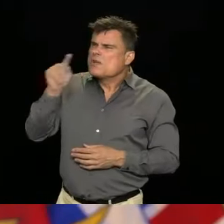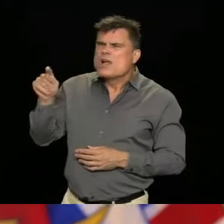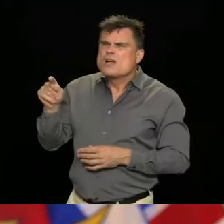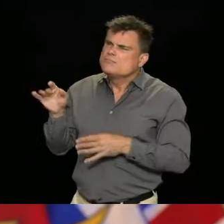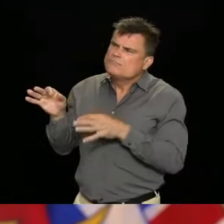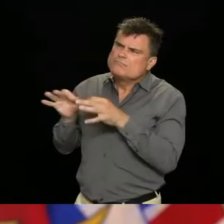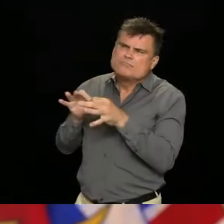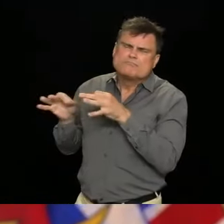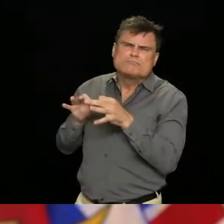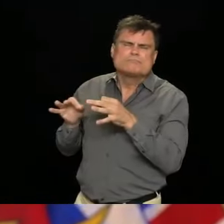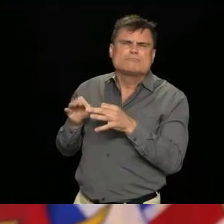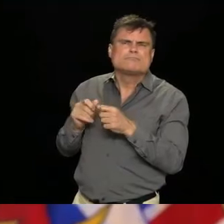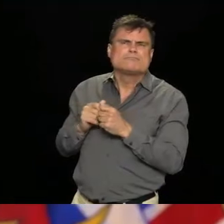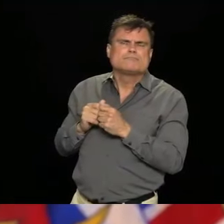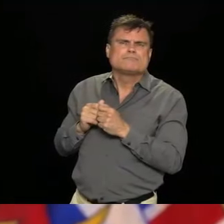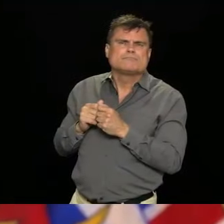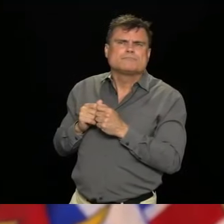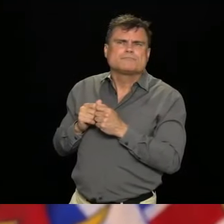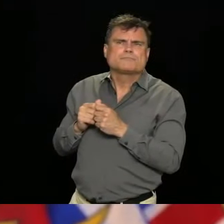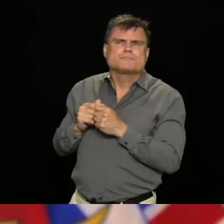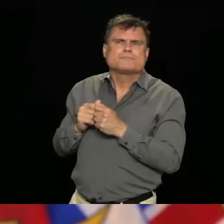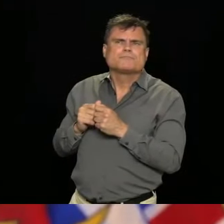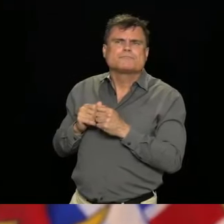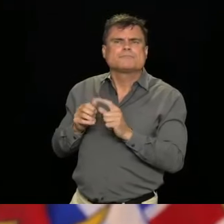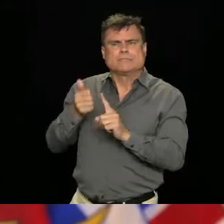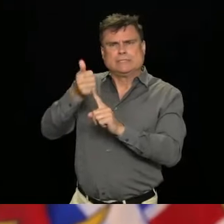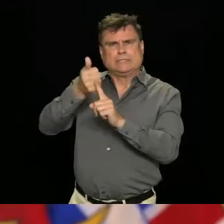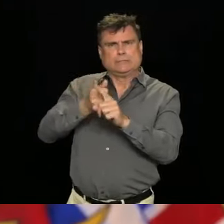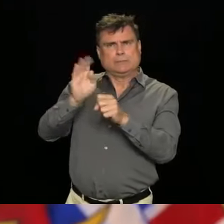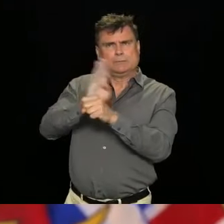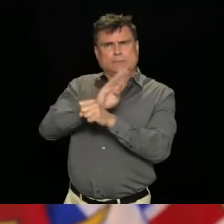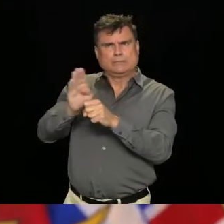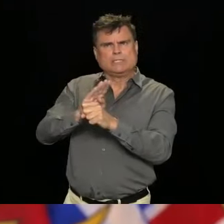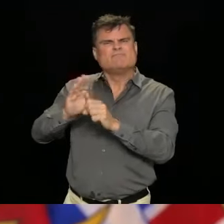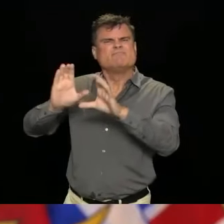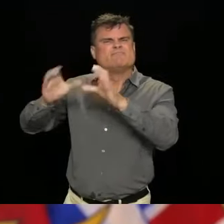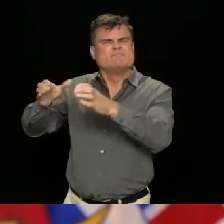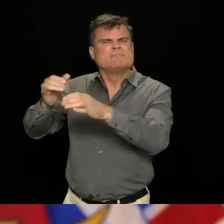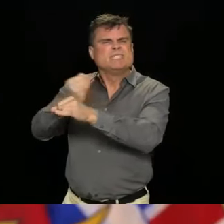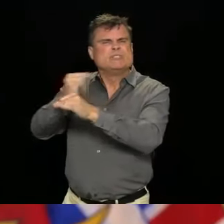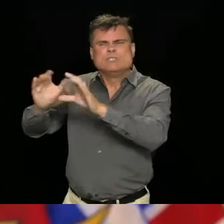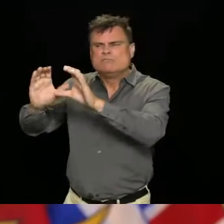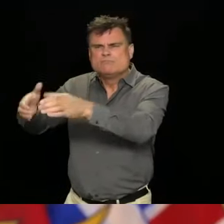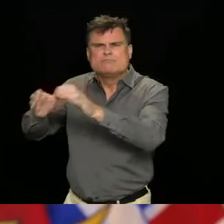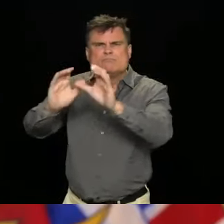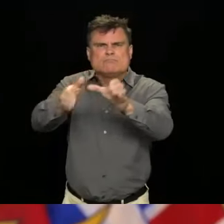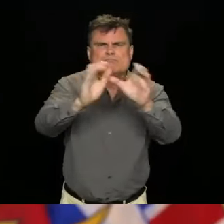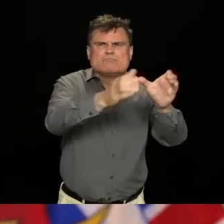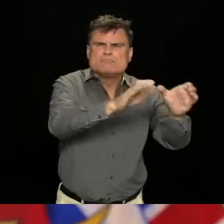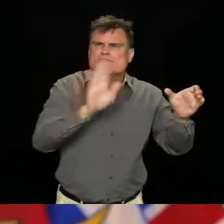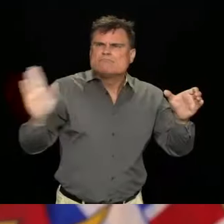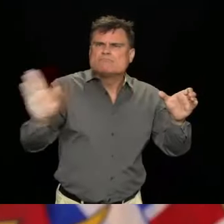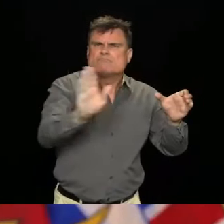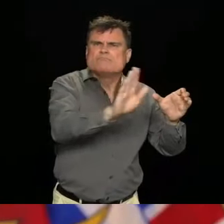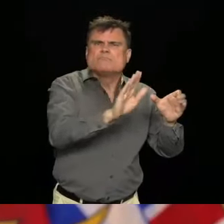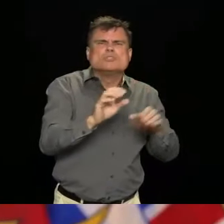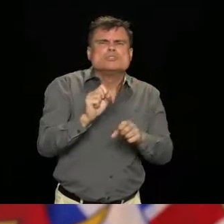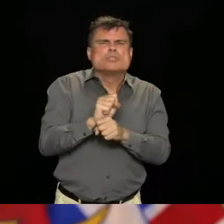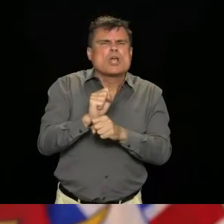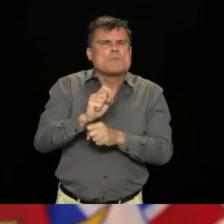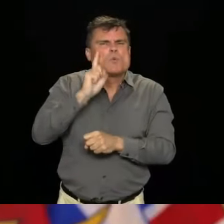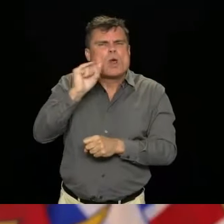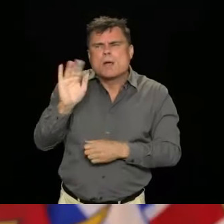little bit about the shifts on a sectoral basis. You've got a lot of the job growth here is